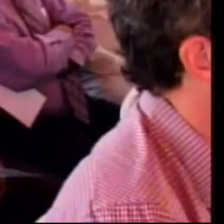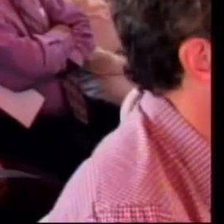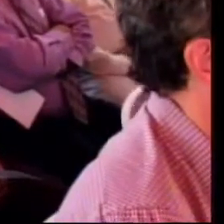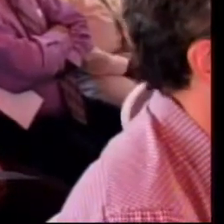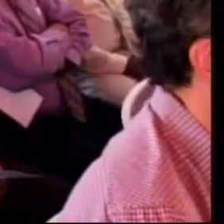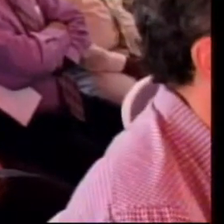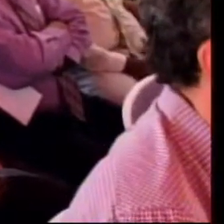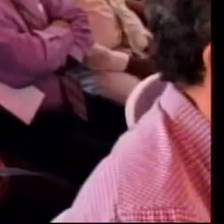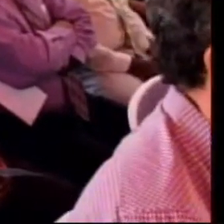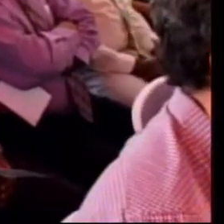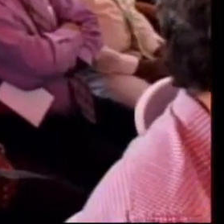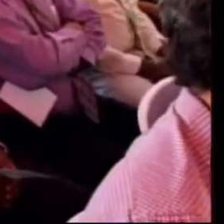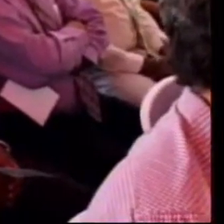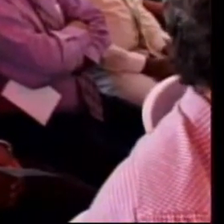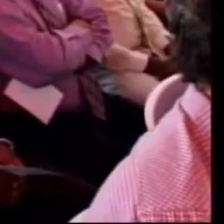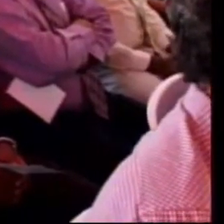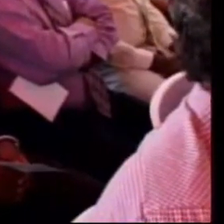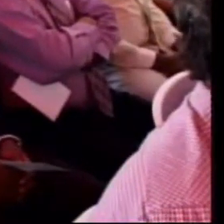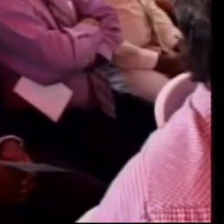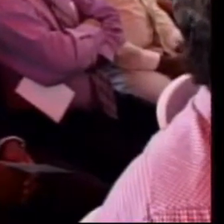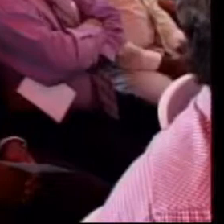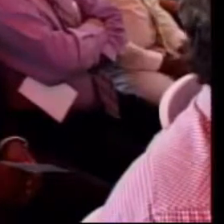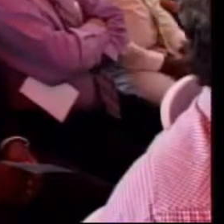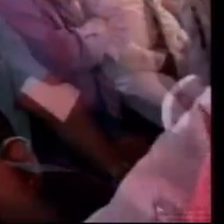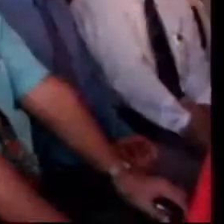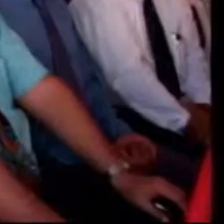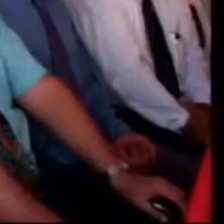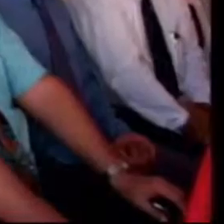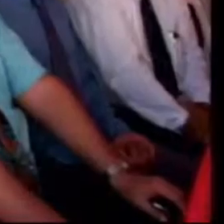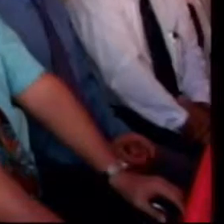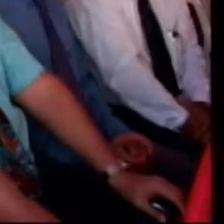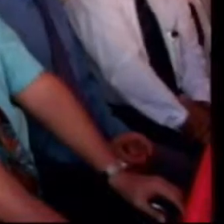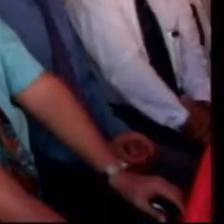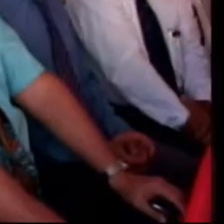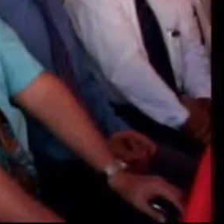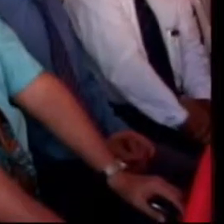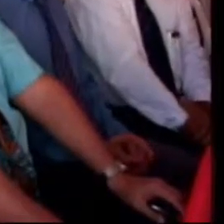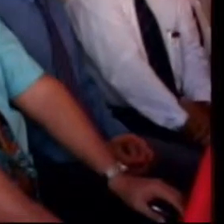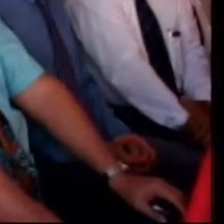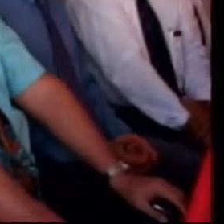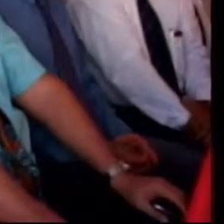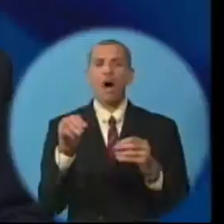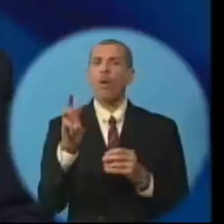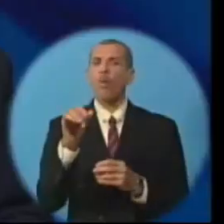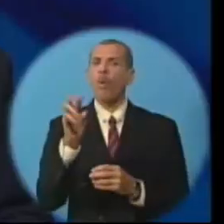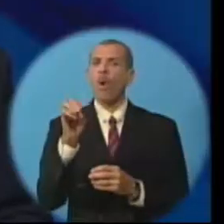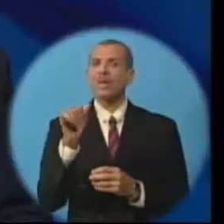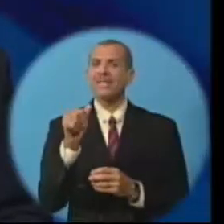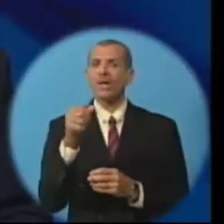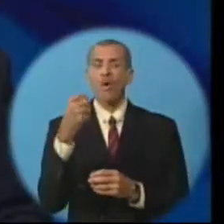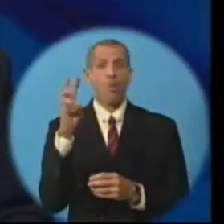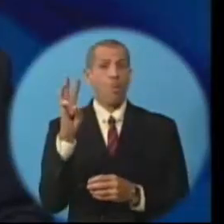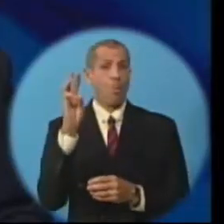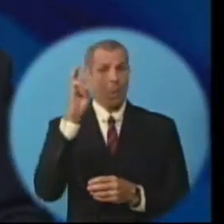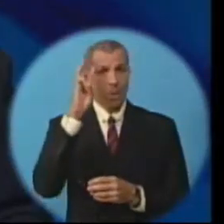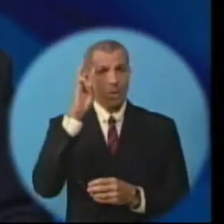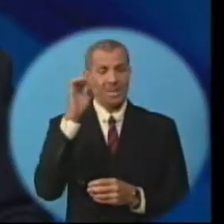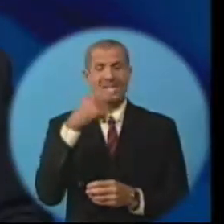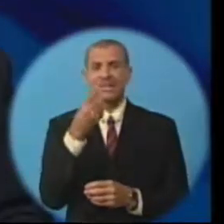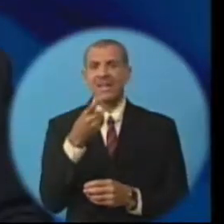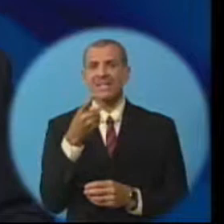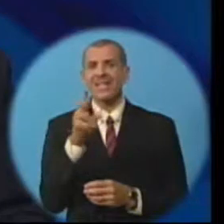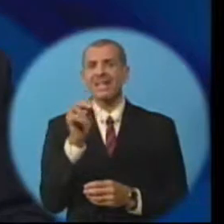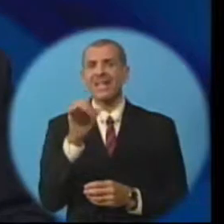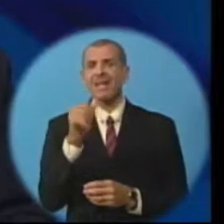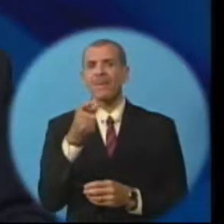to officially open the new Supercenter and Costa Manning's Combo Superstore at Warren's, Mr. Warner said Neil and Massey is